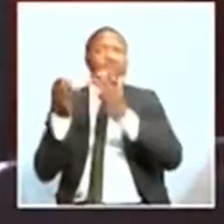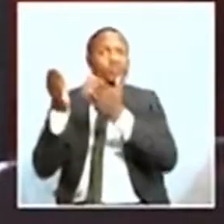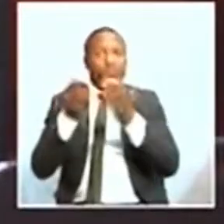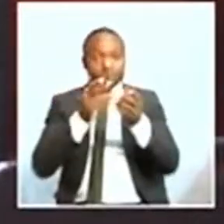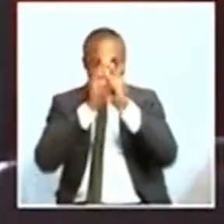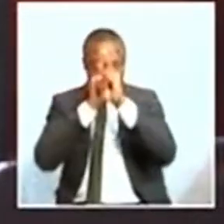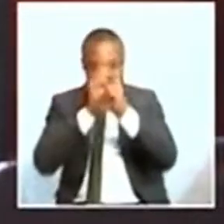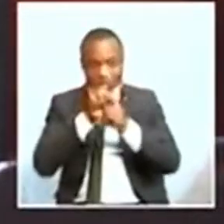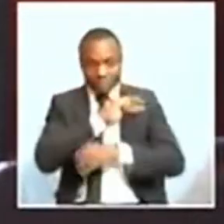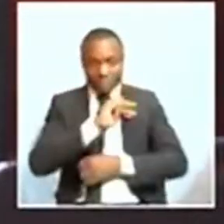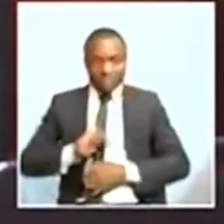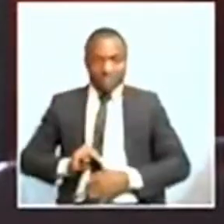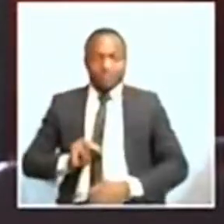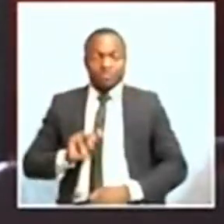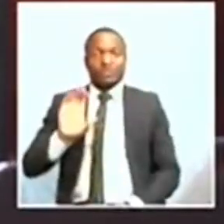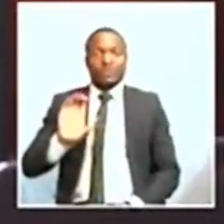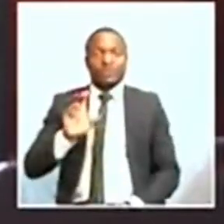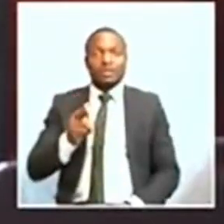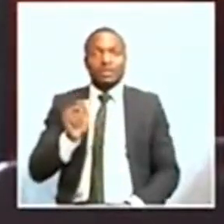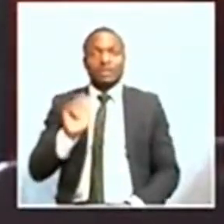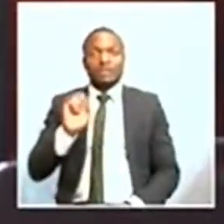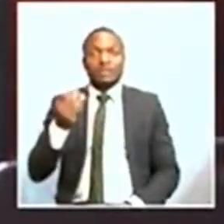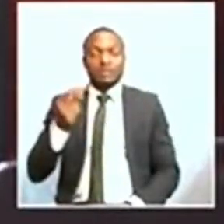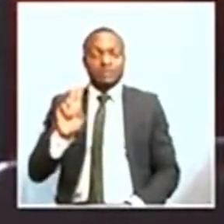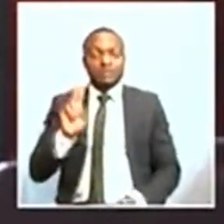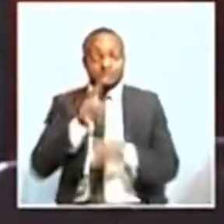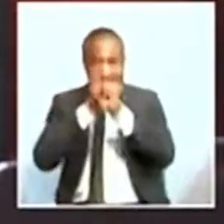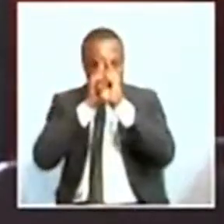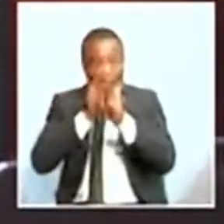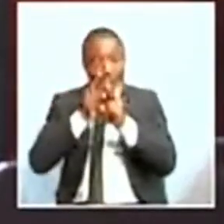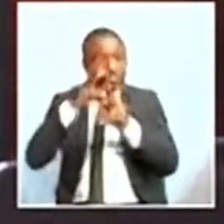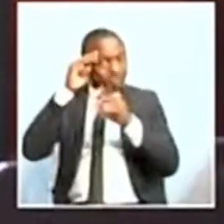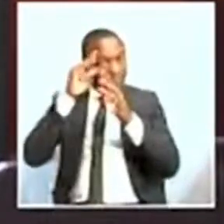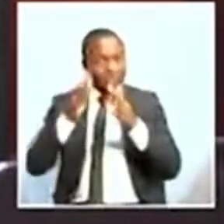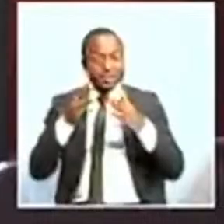of Chasefo. The Honorable Minister of Health.